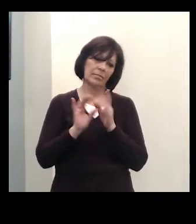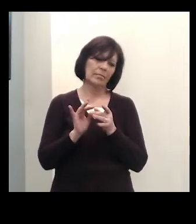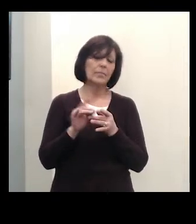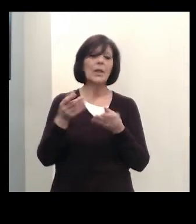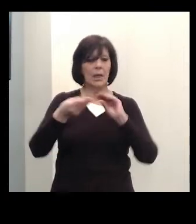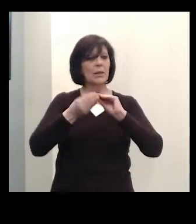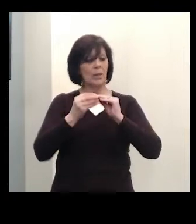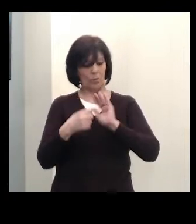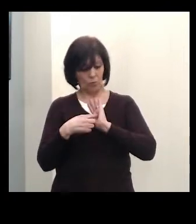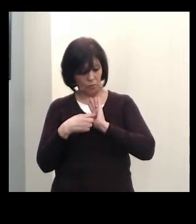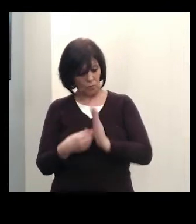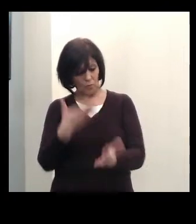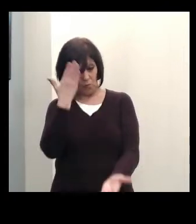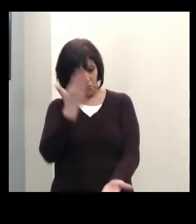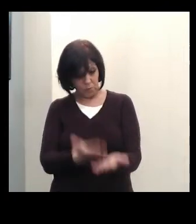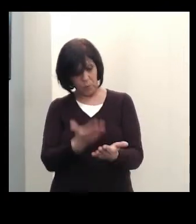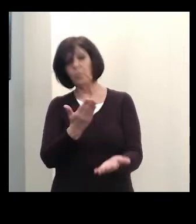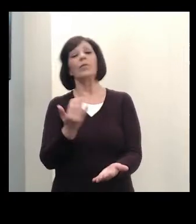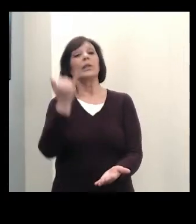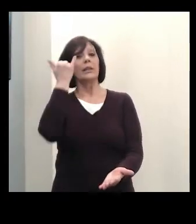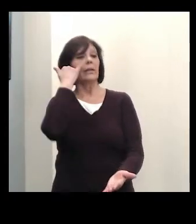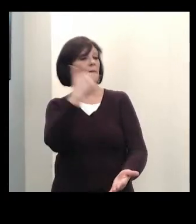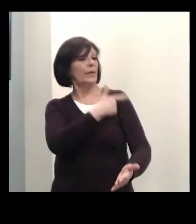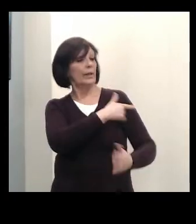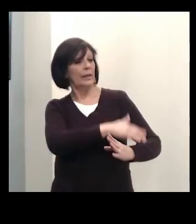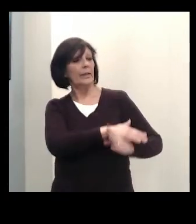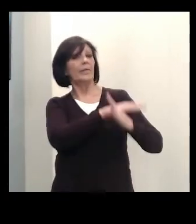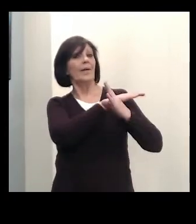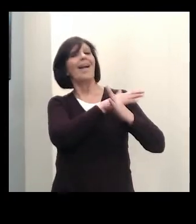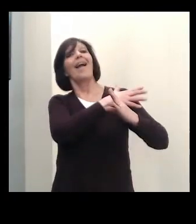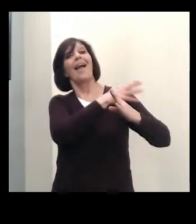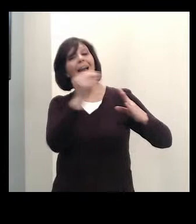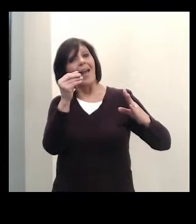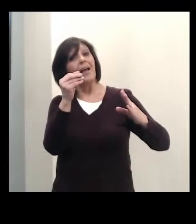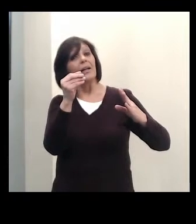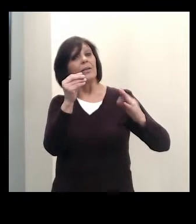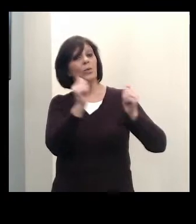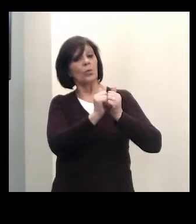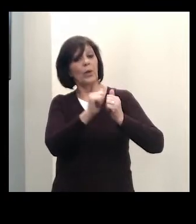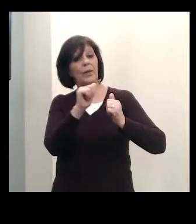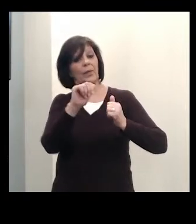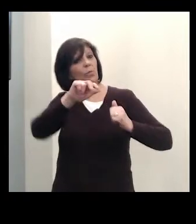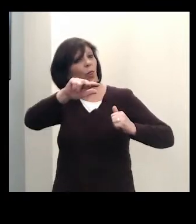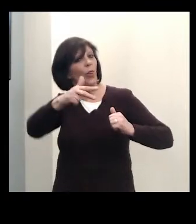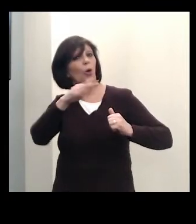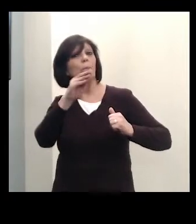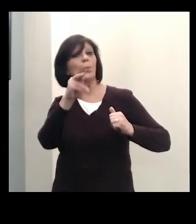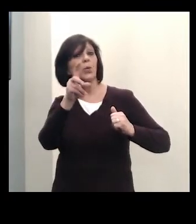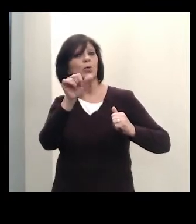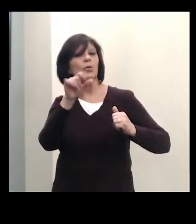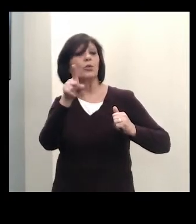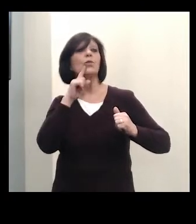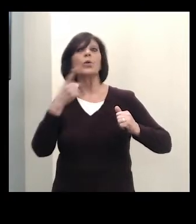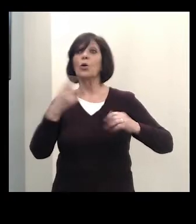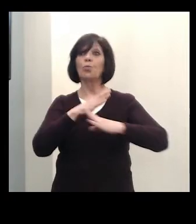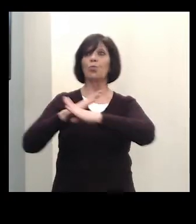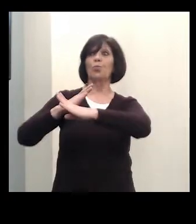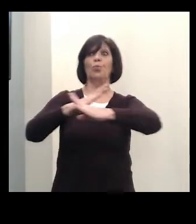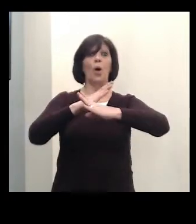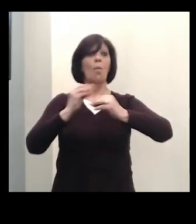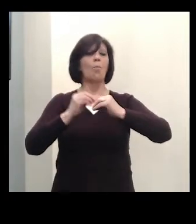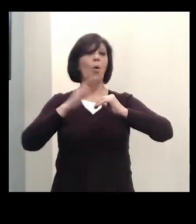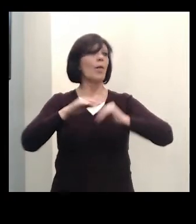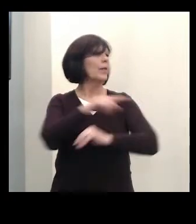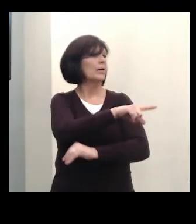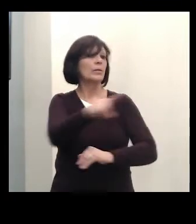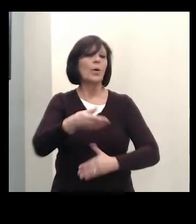are vaccinated, and now we have numbers related to boosters, you are protected at a much higher rate than somebody who's not. I believe the